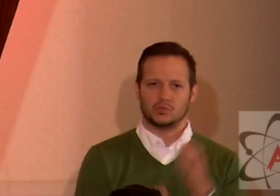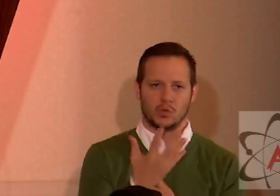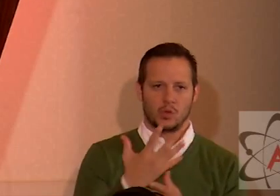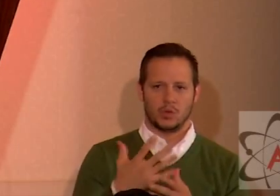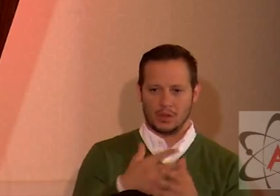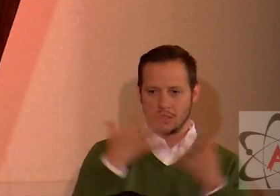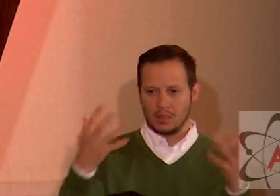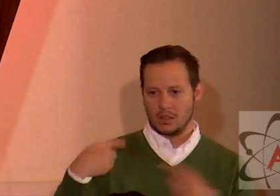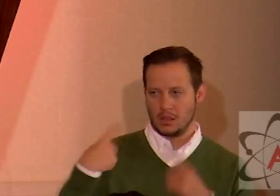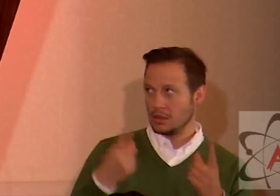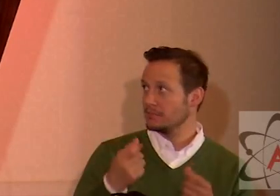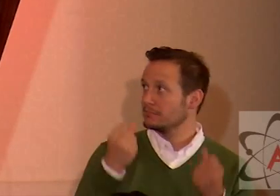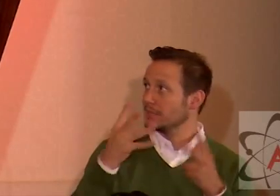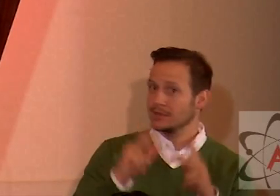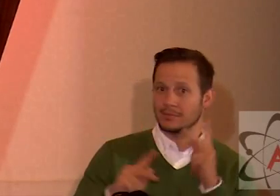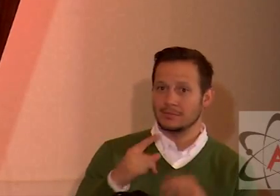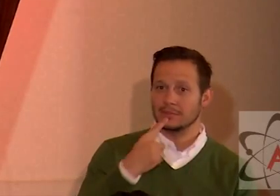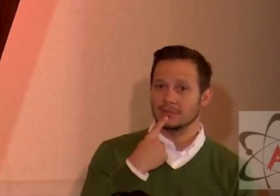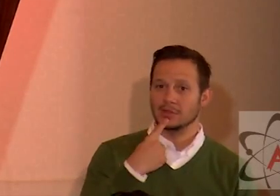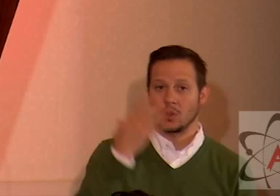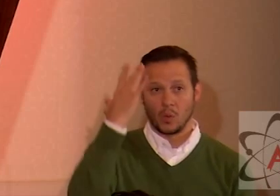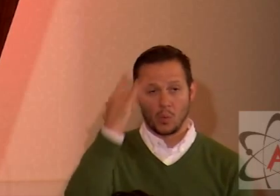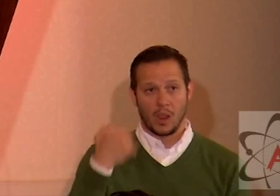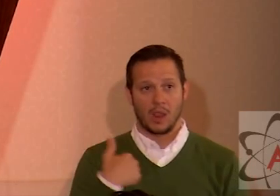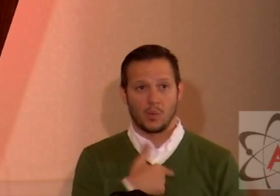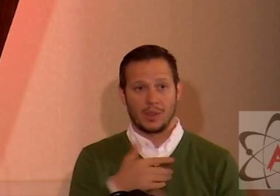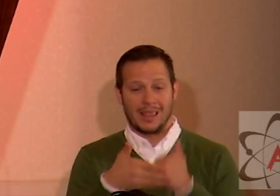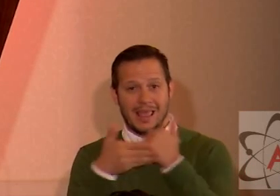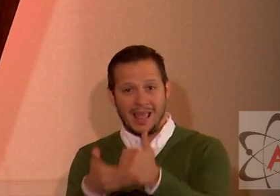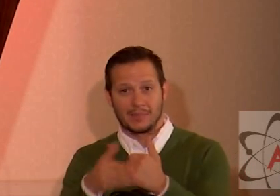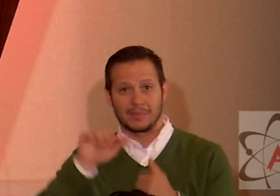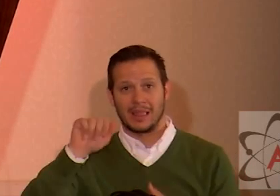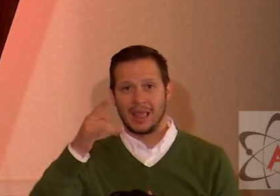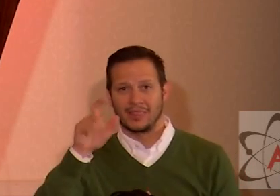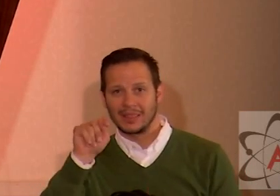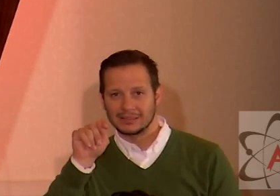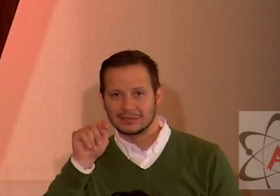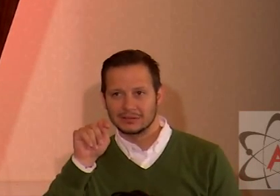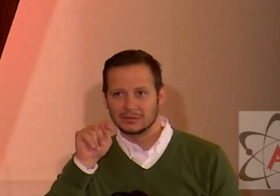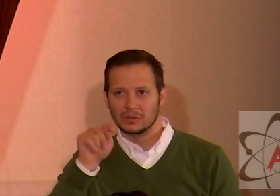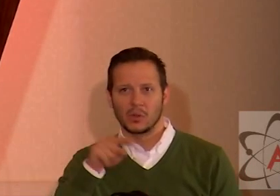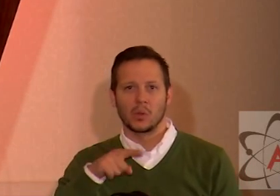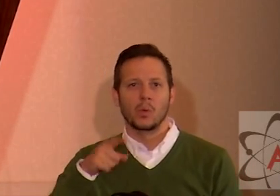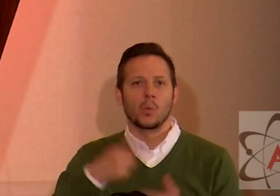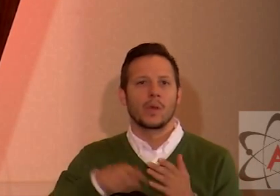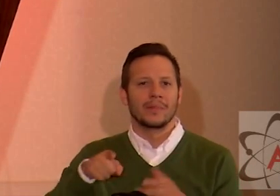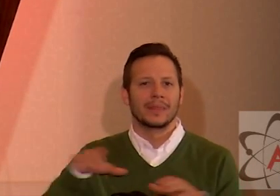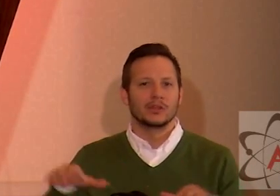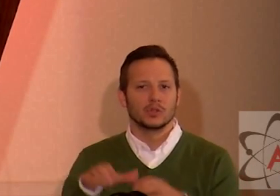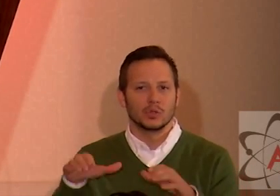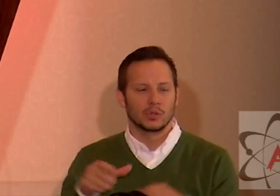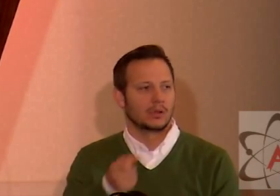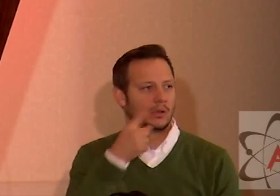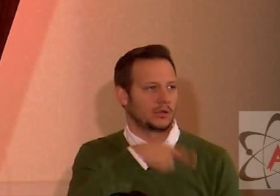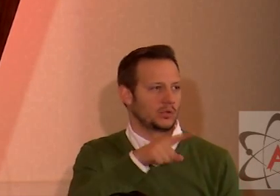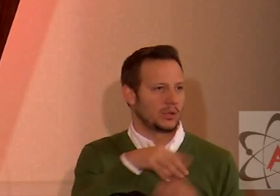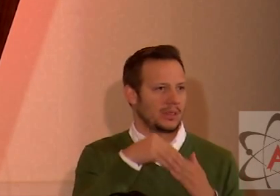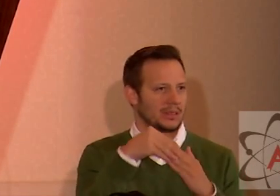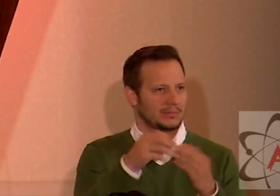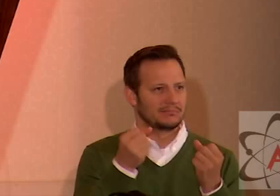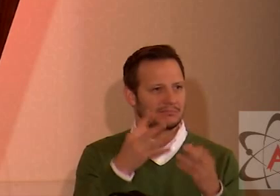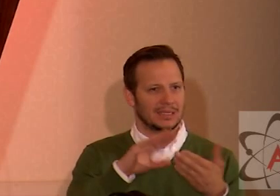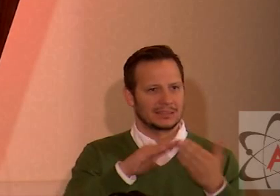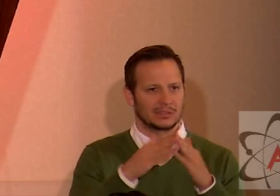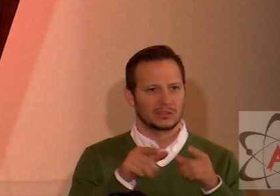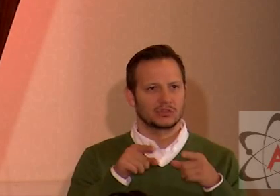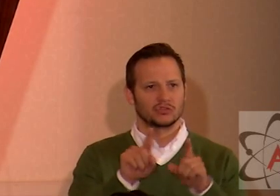Sometimes I hear people say, well, why should we help the atheists? Because, I mean, what did they ever do? You were the leaders in many cities during the